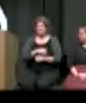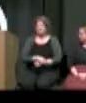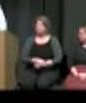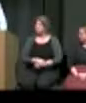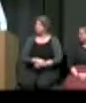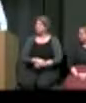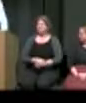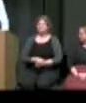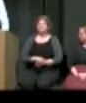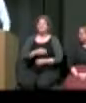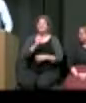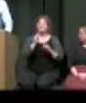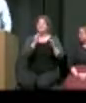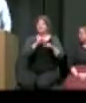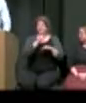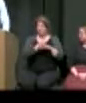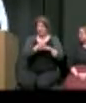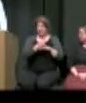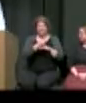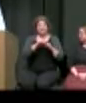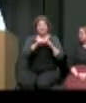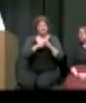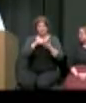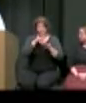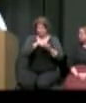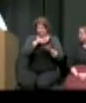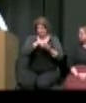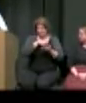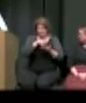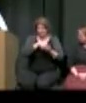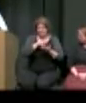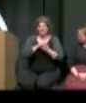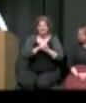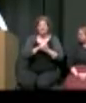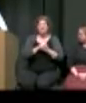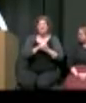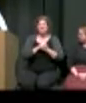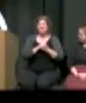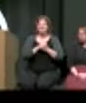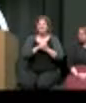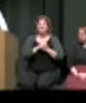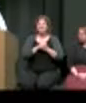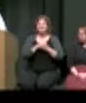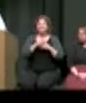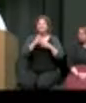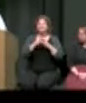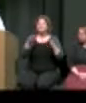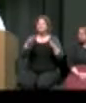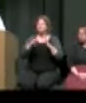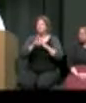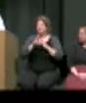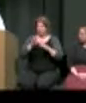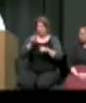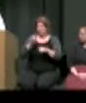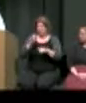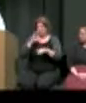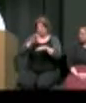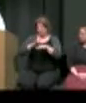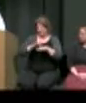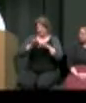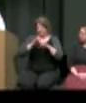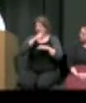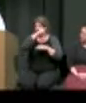All right, so once that was in, we were able to start dredging. So just to review, I think Courtney kind of hit everything here,